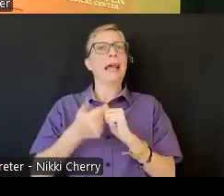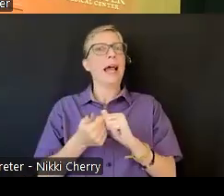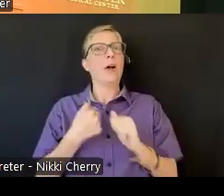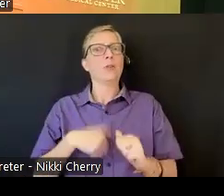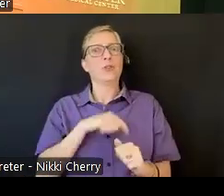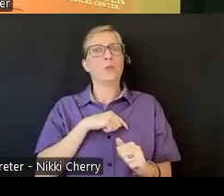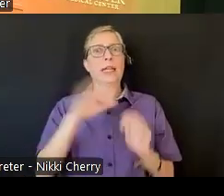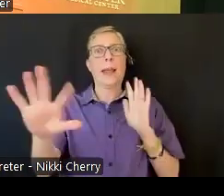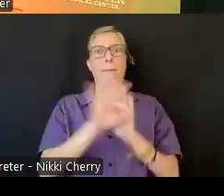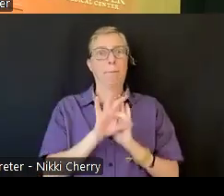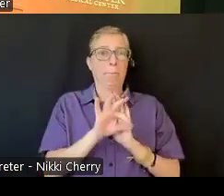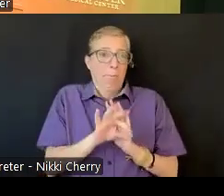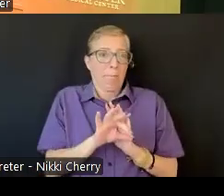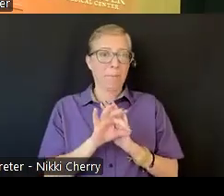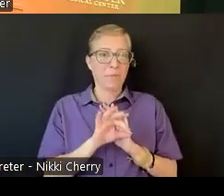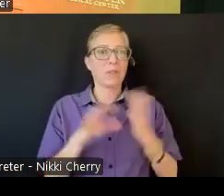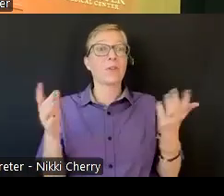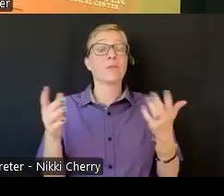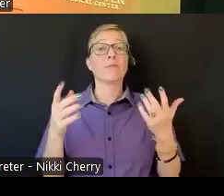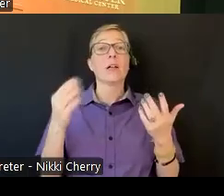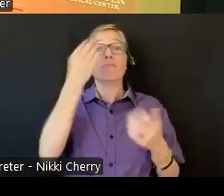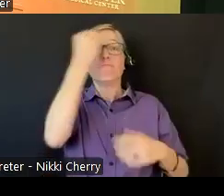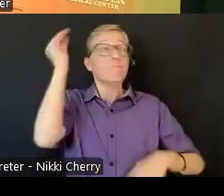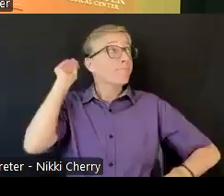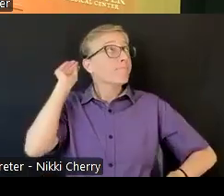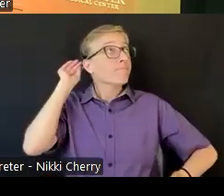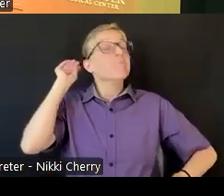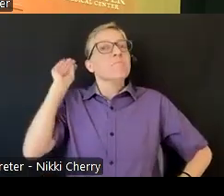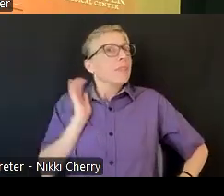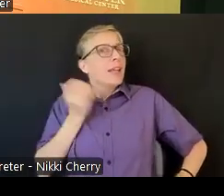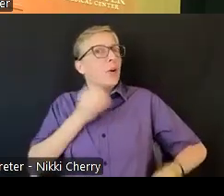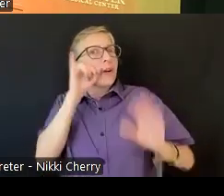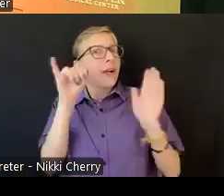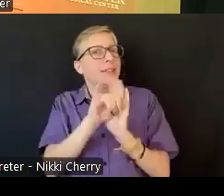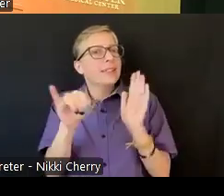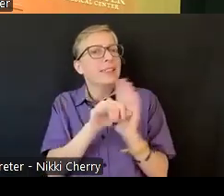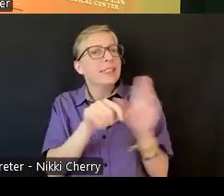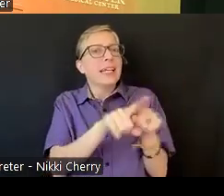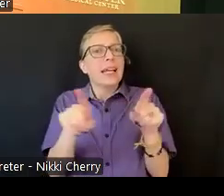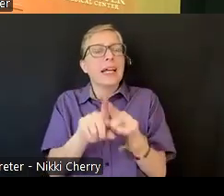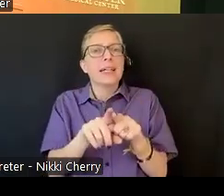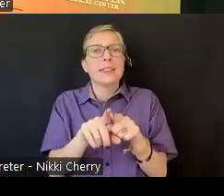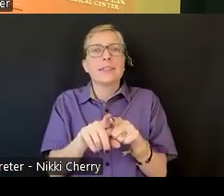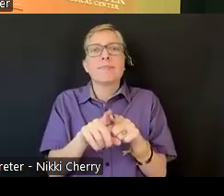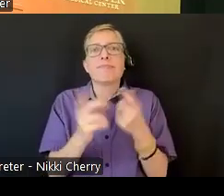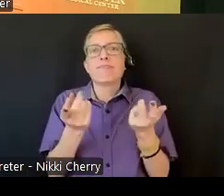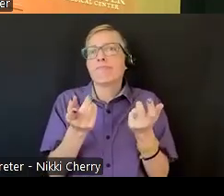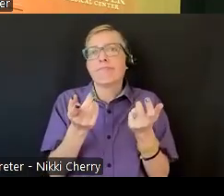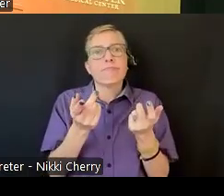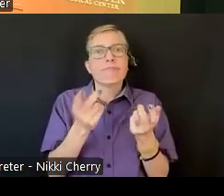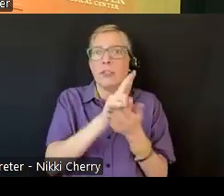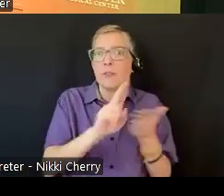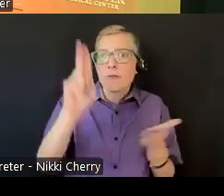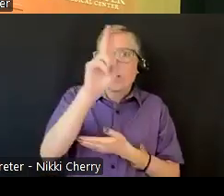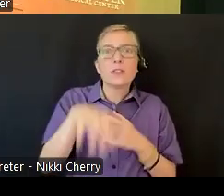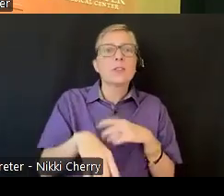our identity as a Department of Psychiatry, University of Rochester Medical Center, what are our values? What do we really